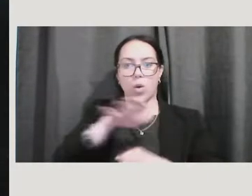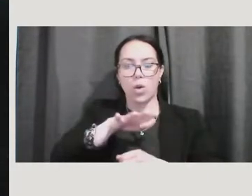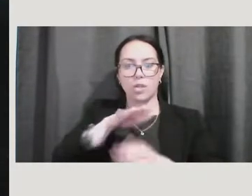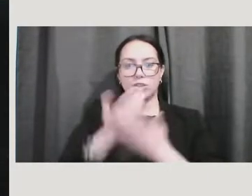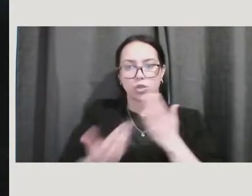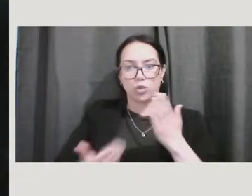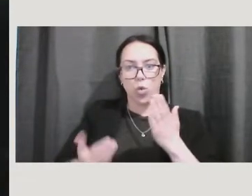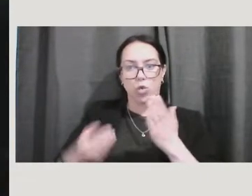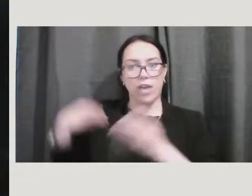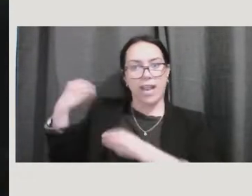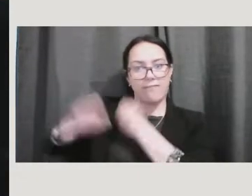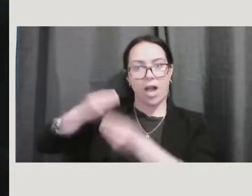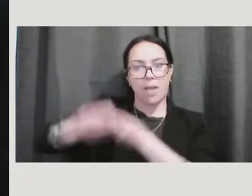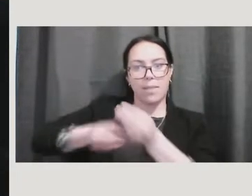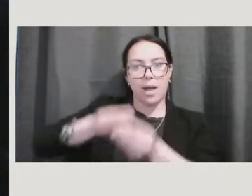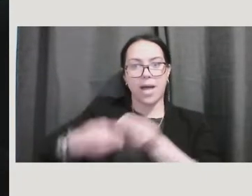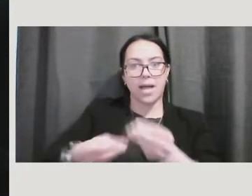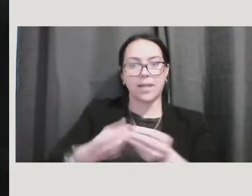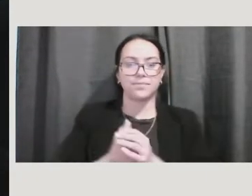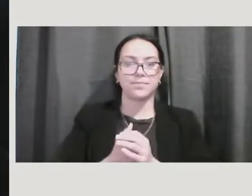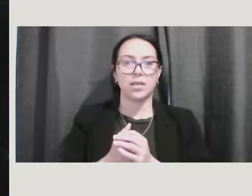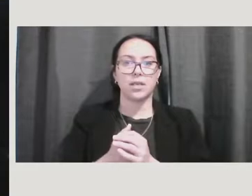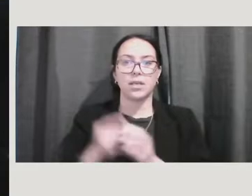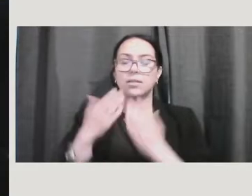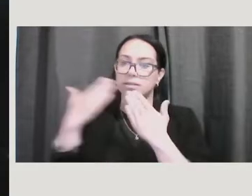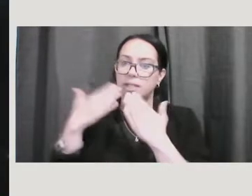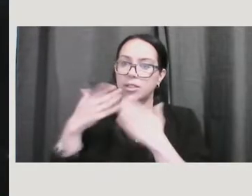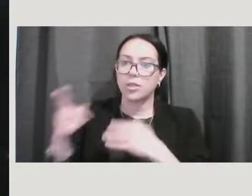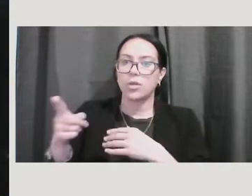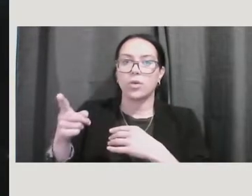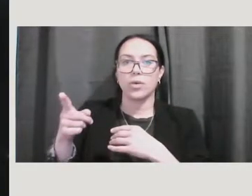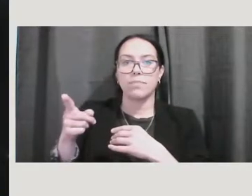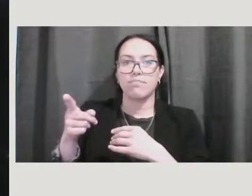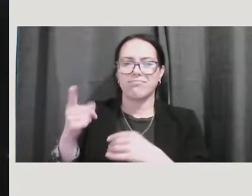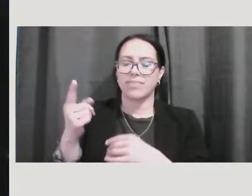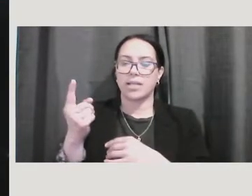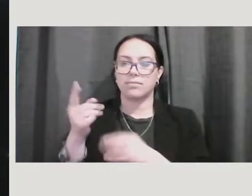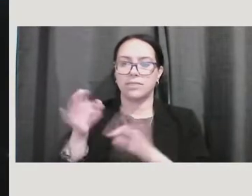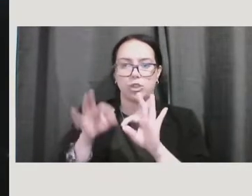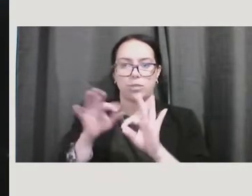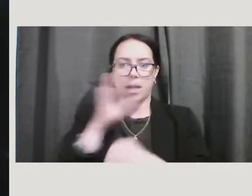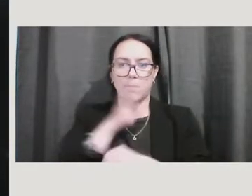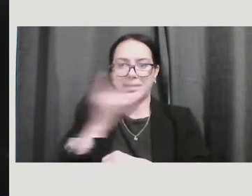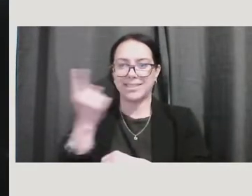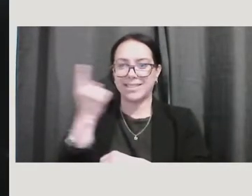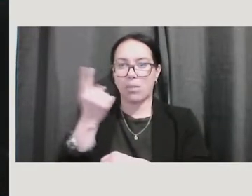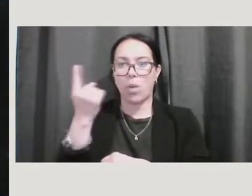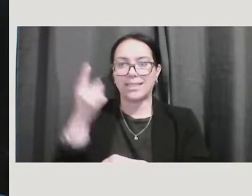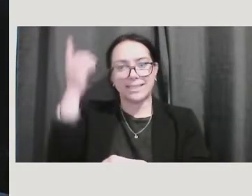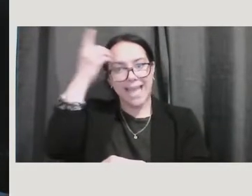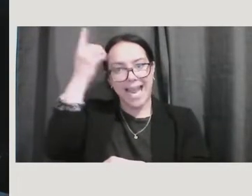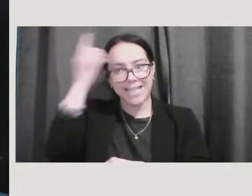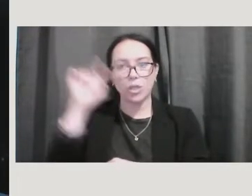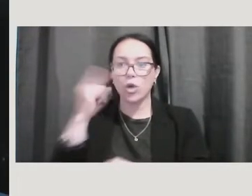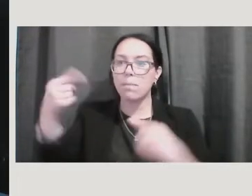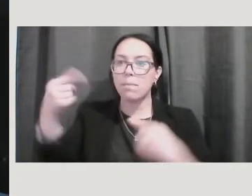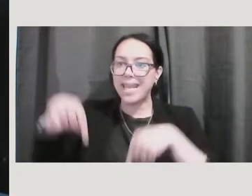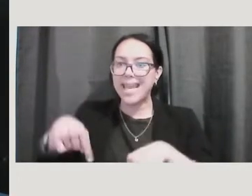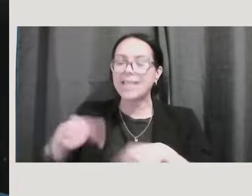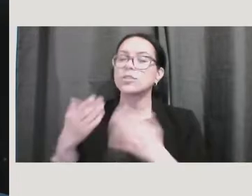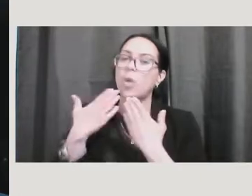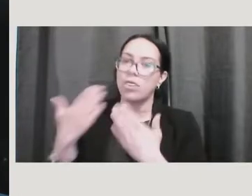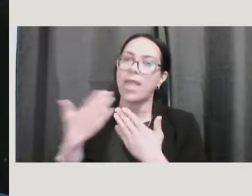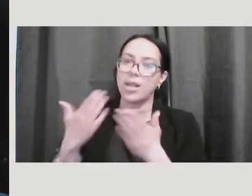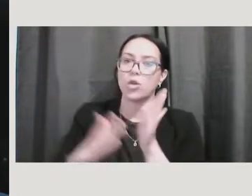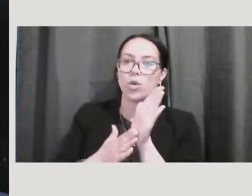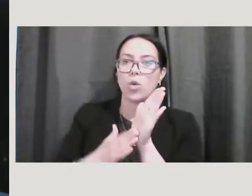sister in front of the year we spoke because her dad couldn't be here but she's here on his behalf so thank you Millie so uh we'll just